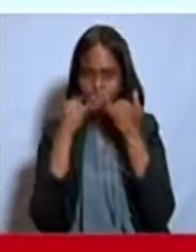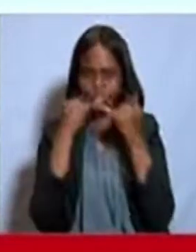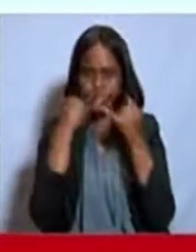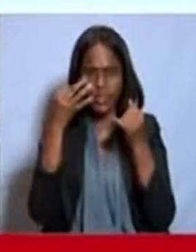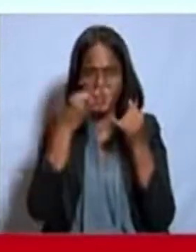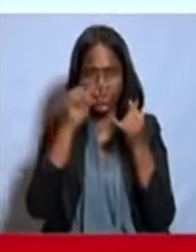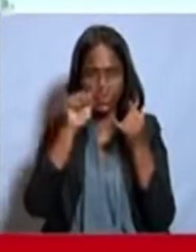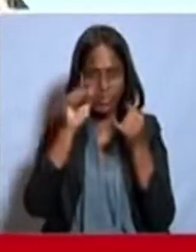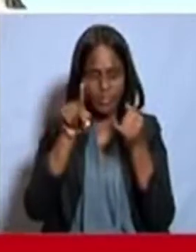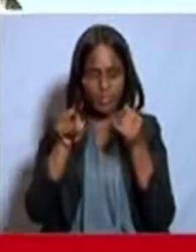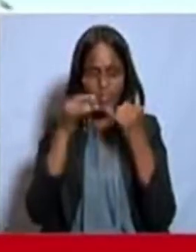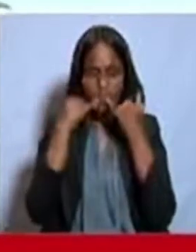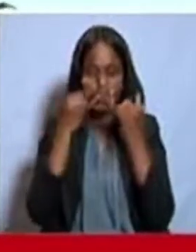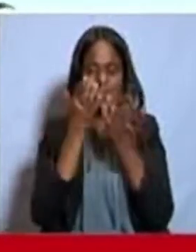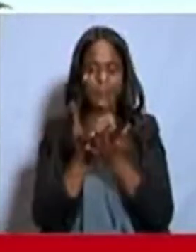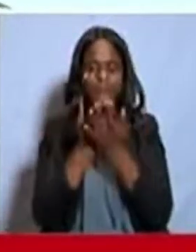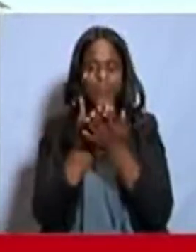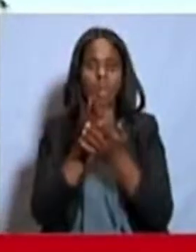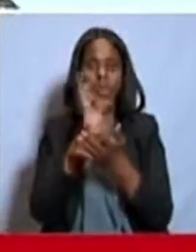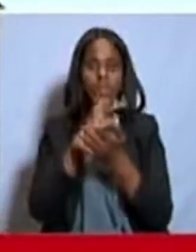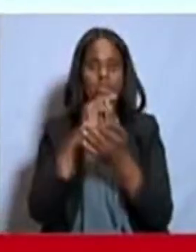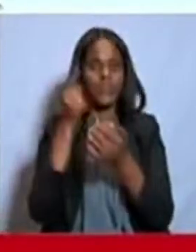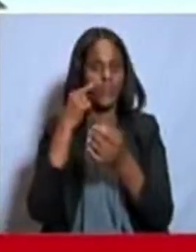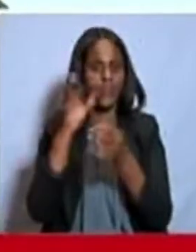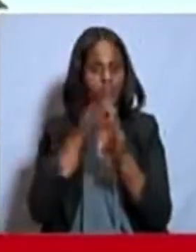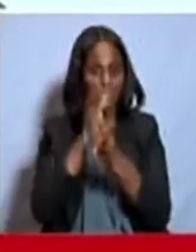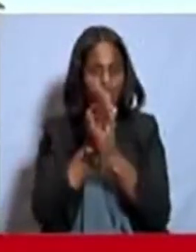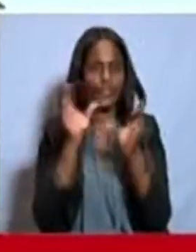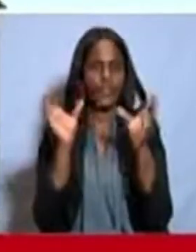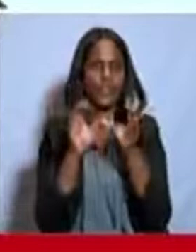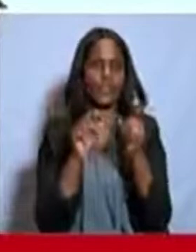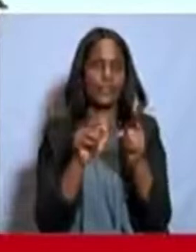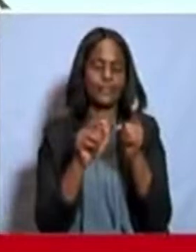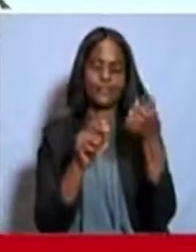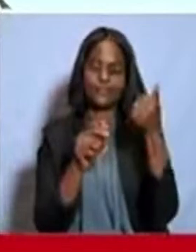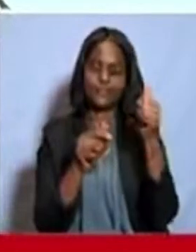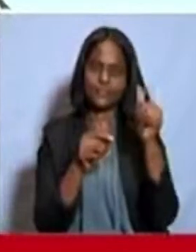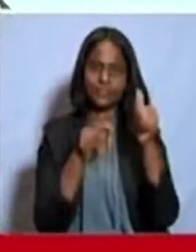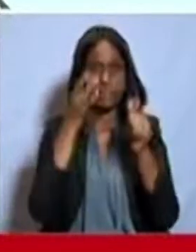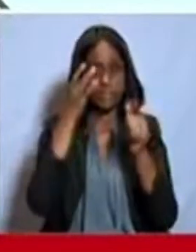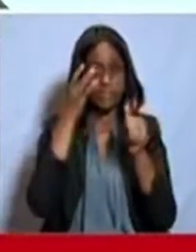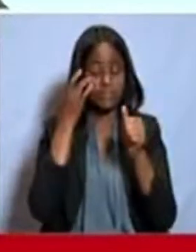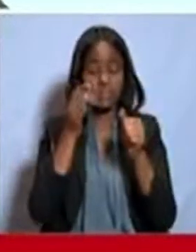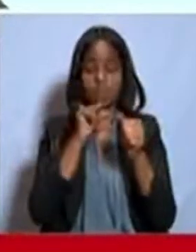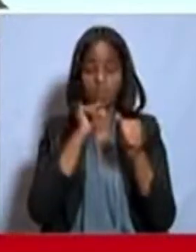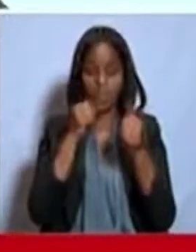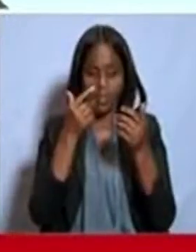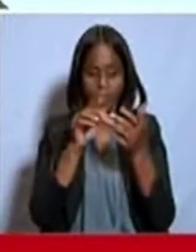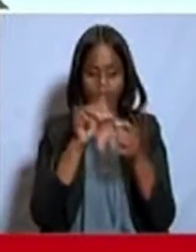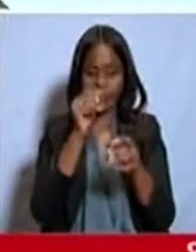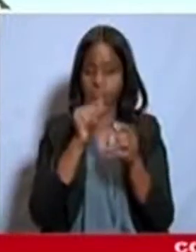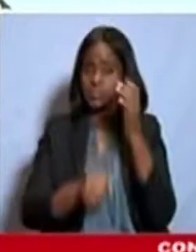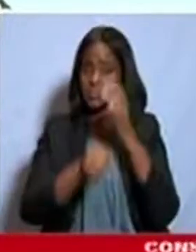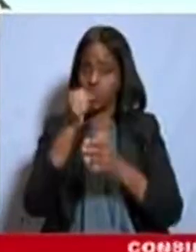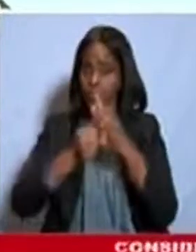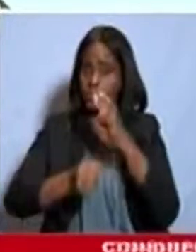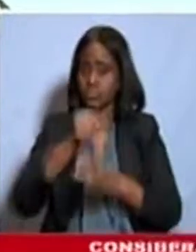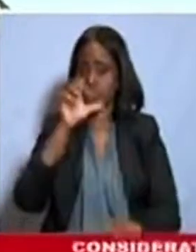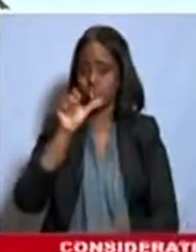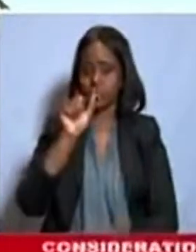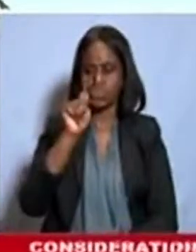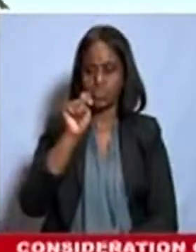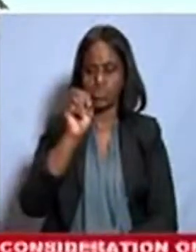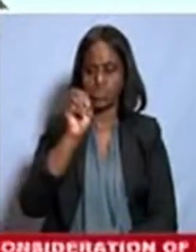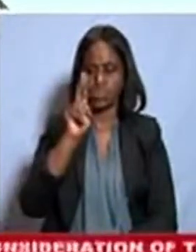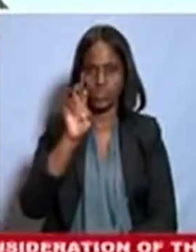FSP database has been submitted to the committee. 10. Unaccounted for stores.